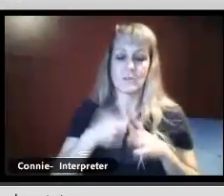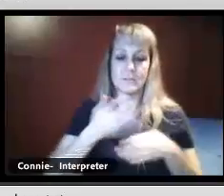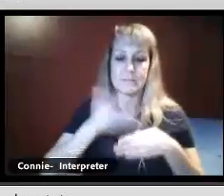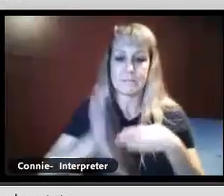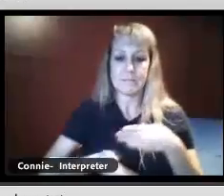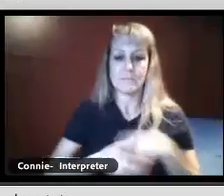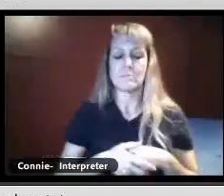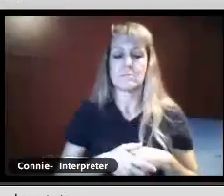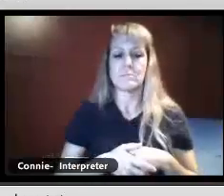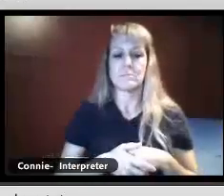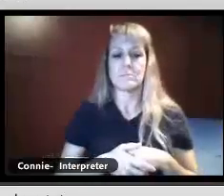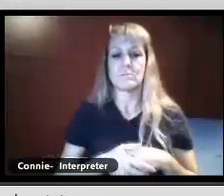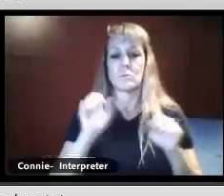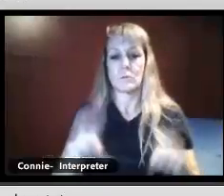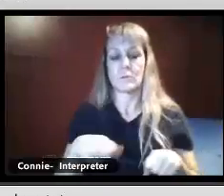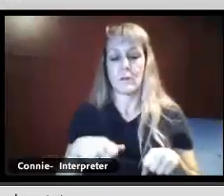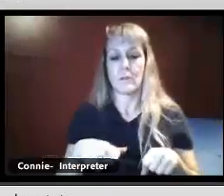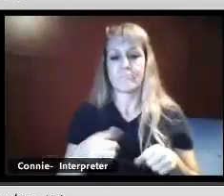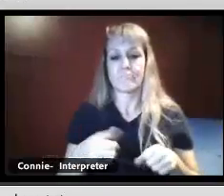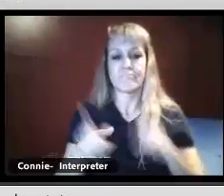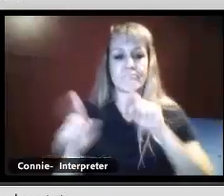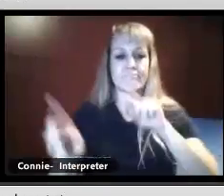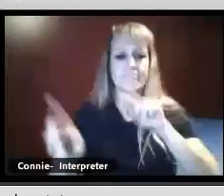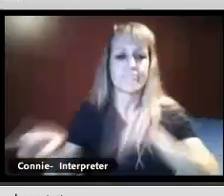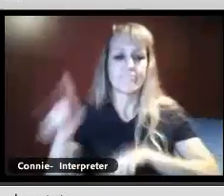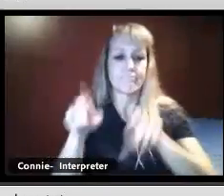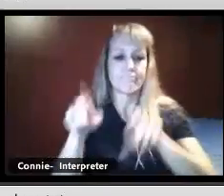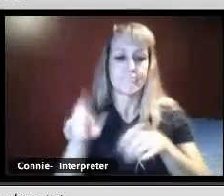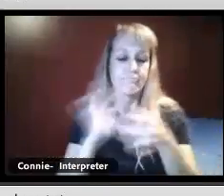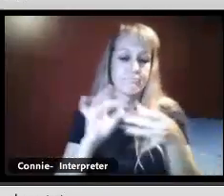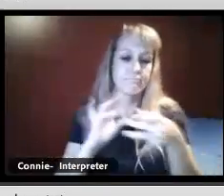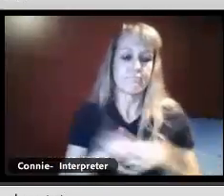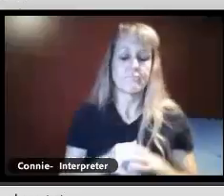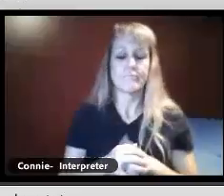start maybe addressing some of your questions or comments.